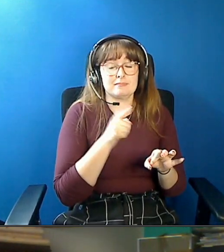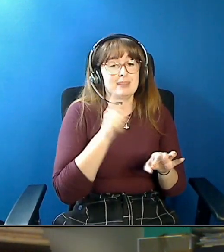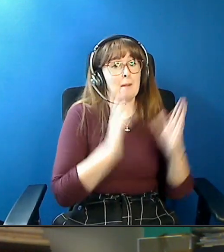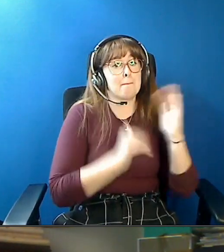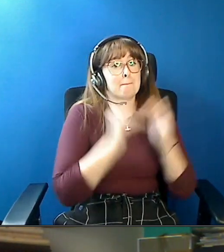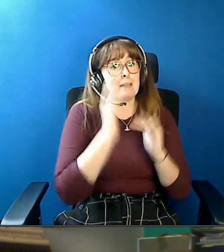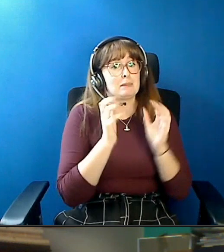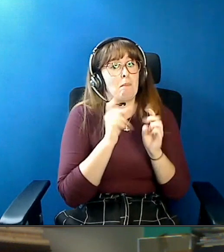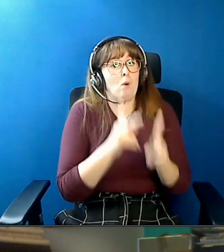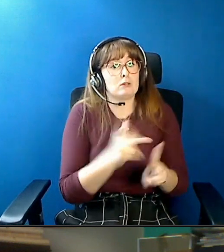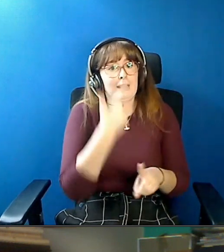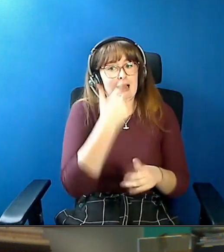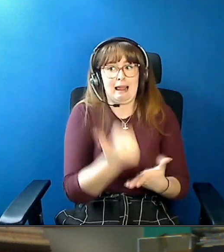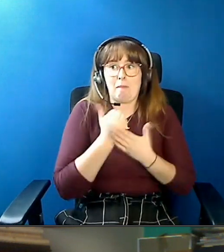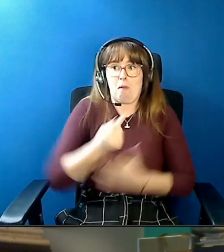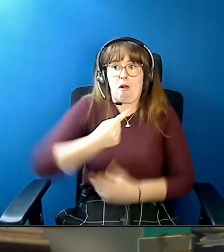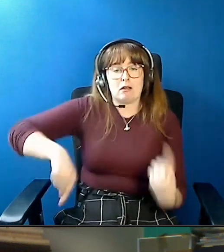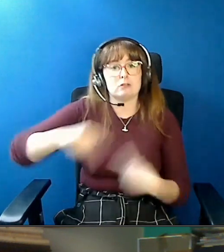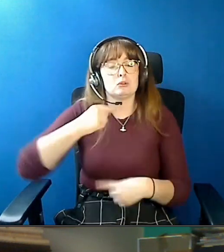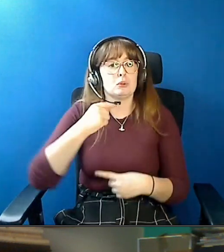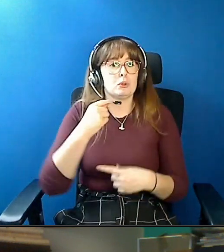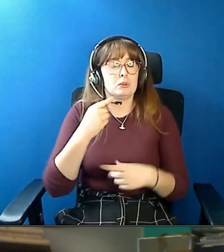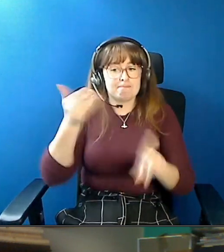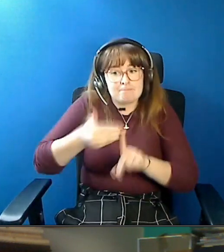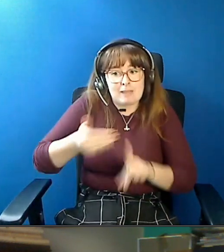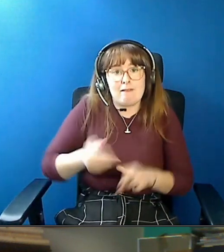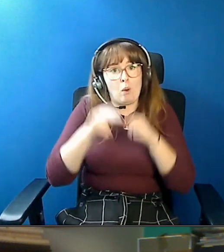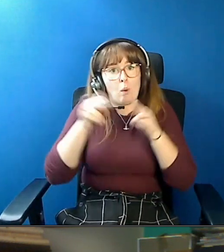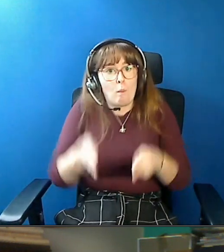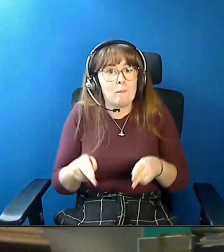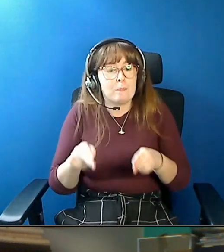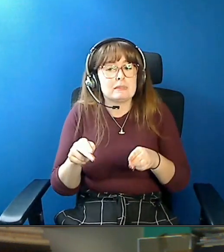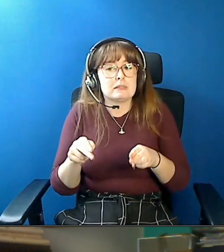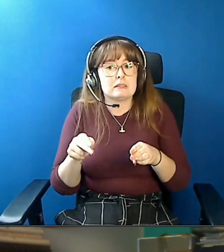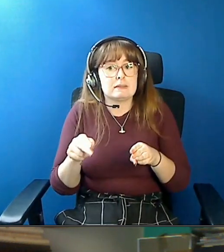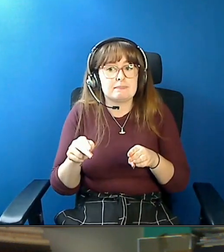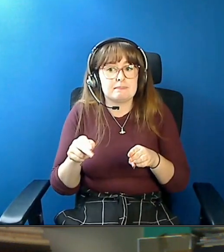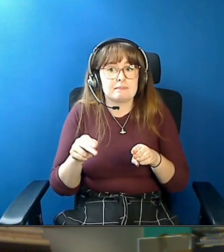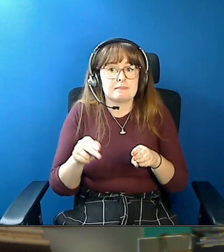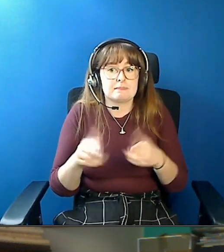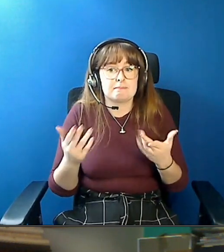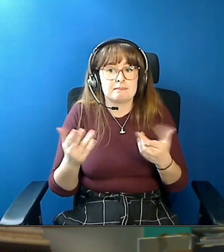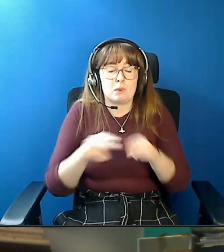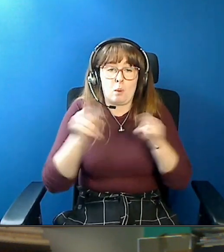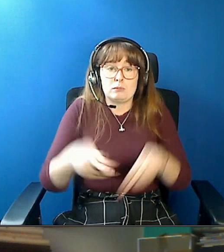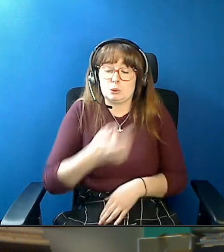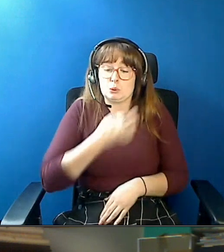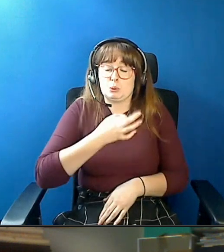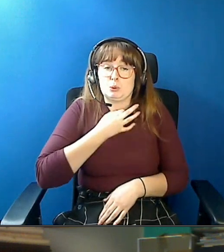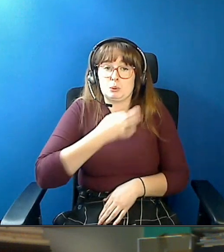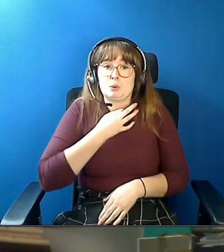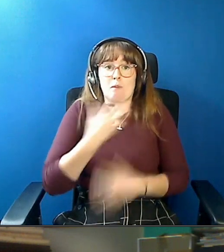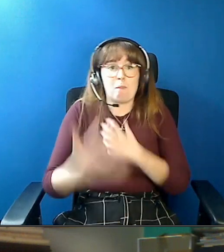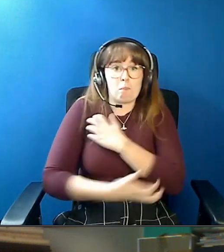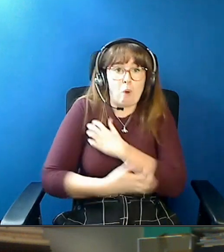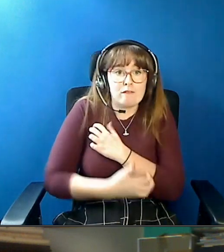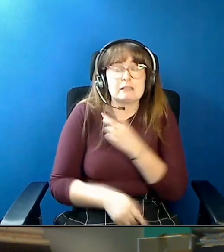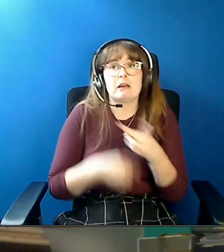of that will enable us to potentially identify homes that, at risk of fuel poverty or at risk